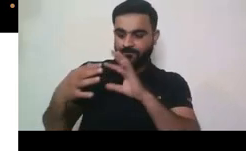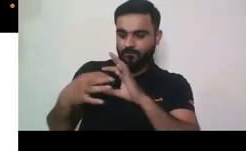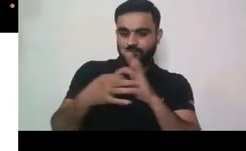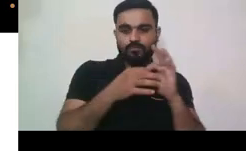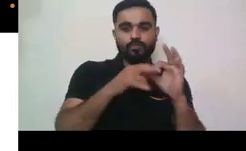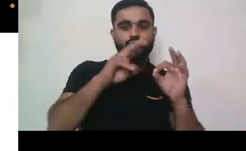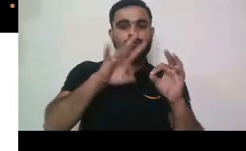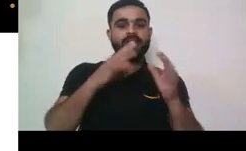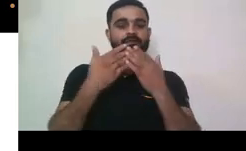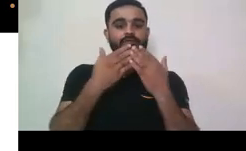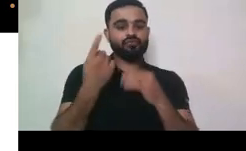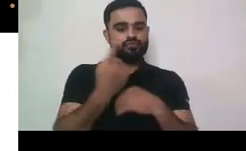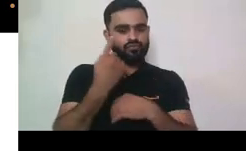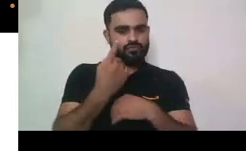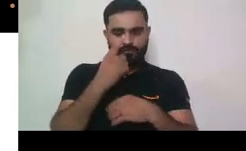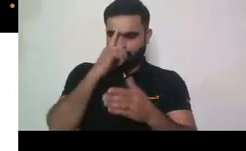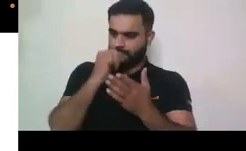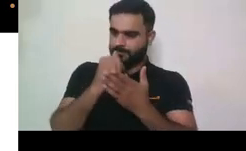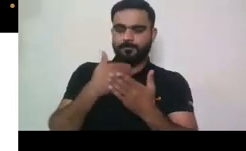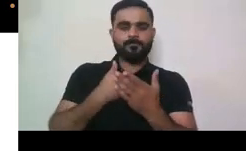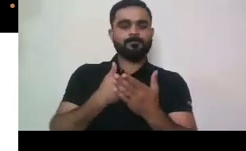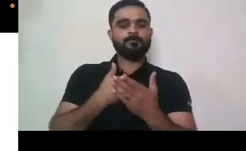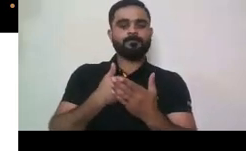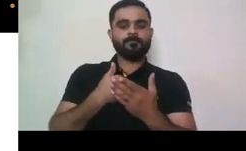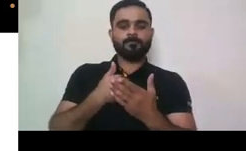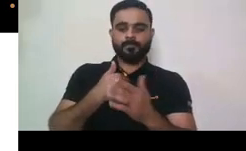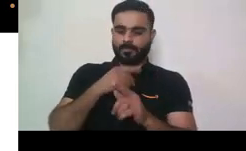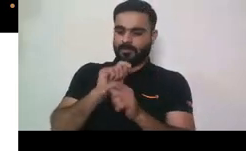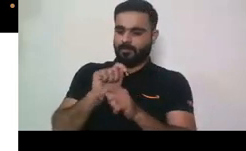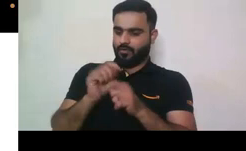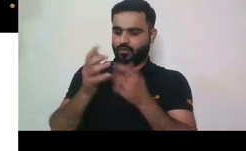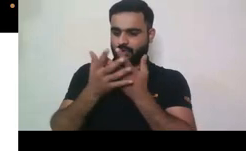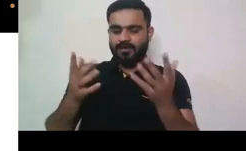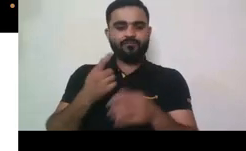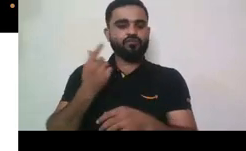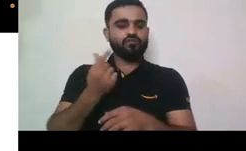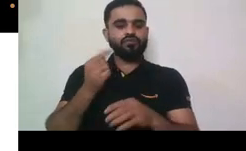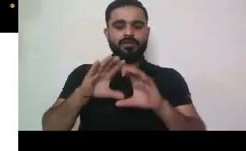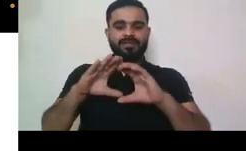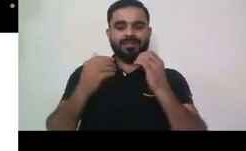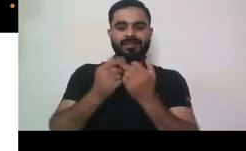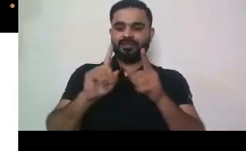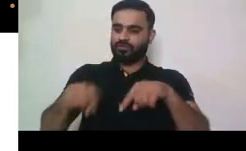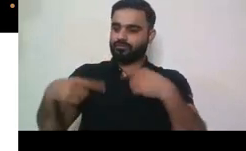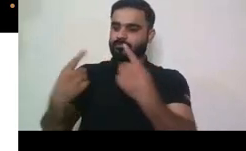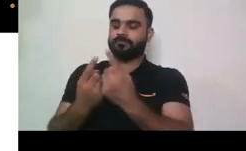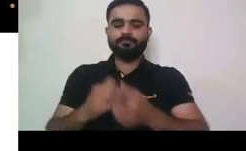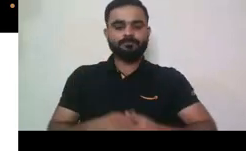25 schools only. And we decided about what resources we should use in our classrooms.